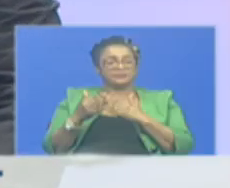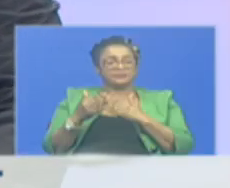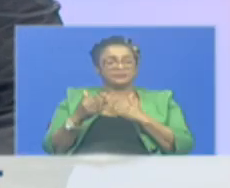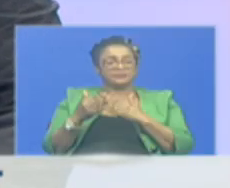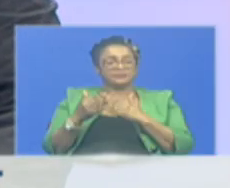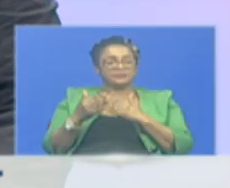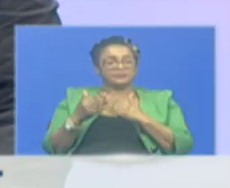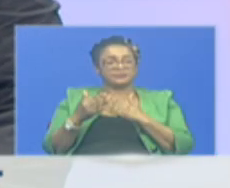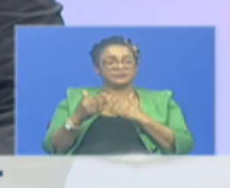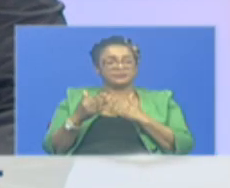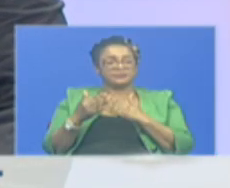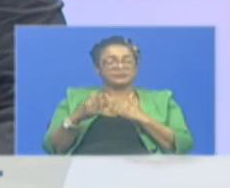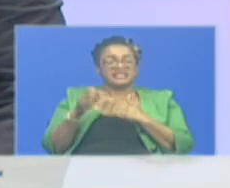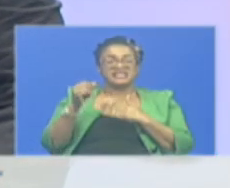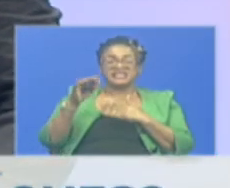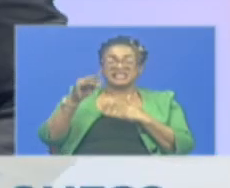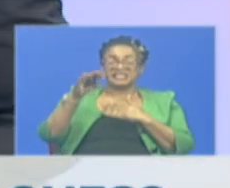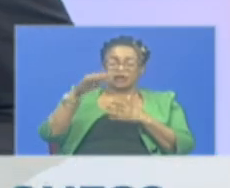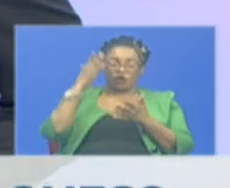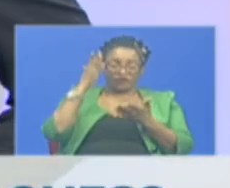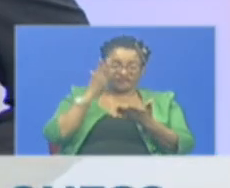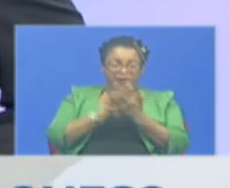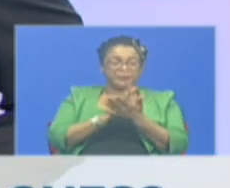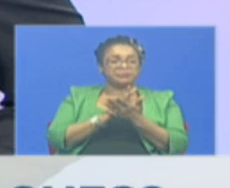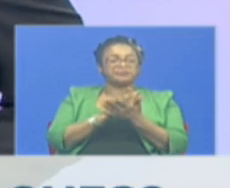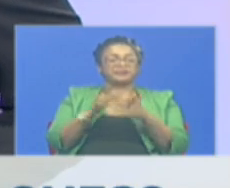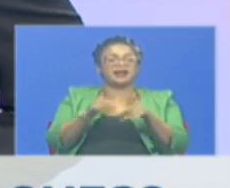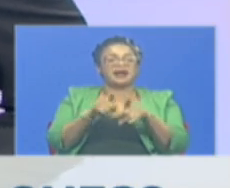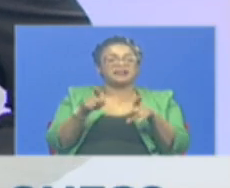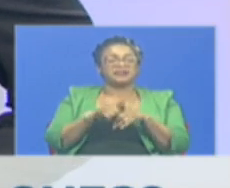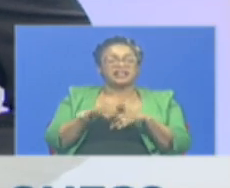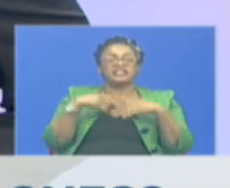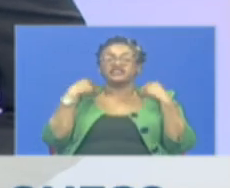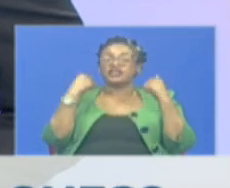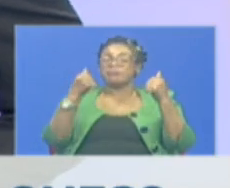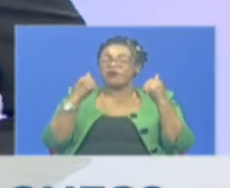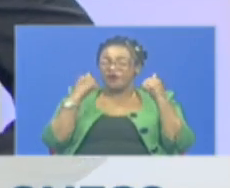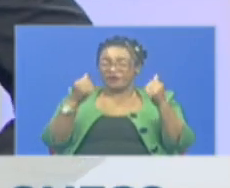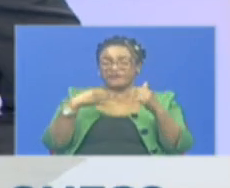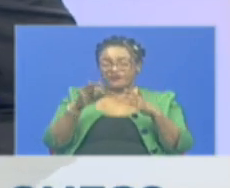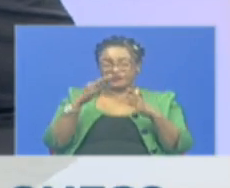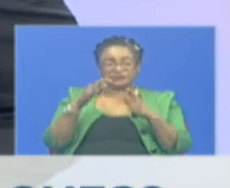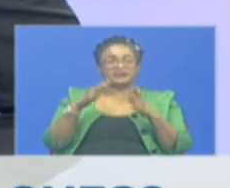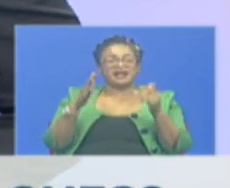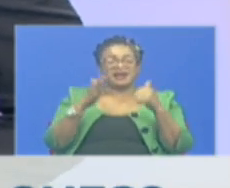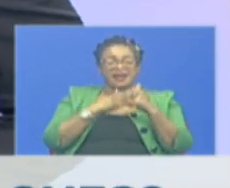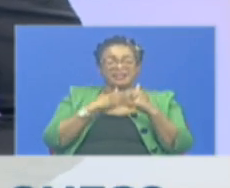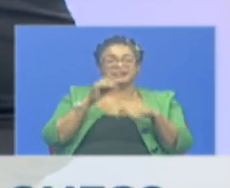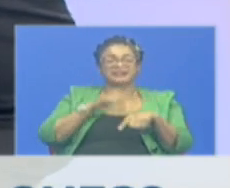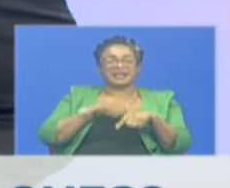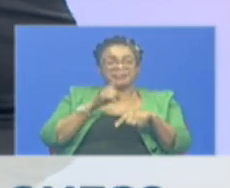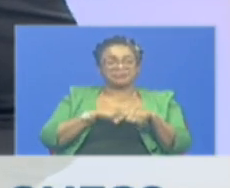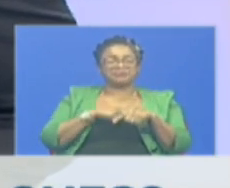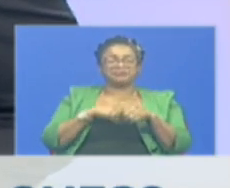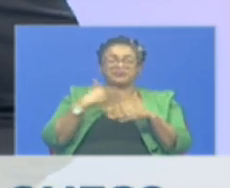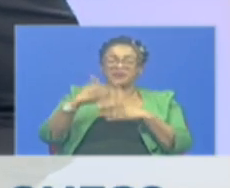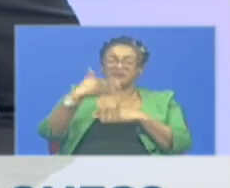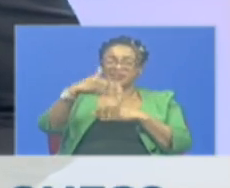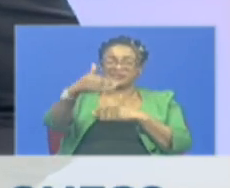And Celtic have been confirmed as Scottish champions for the 9th season in a row, and Hearts have been relegated after